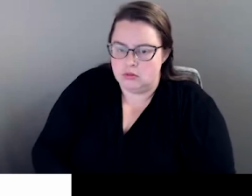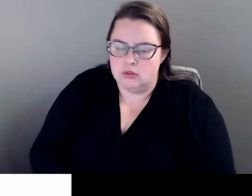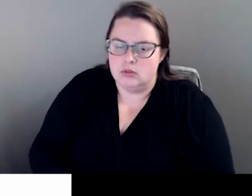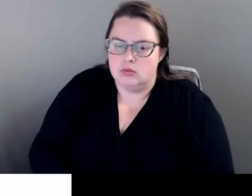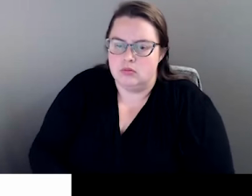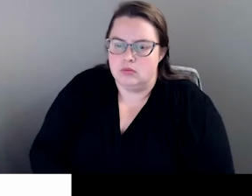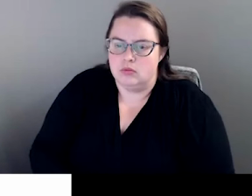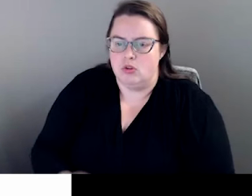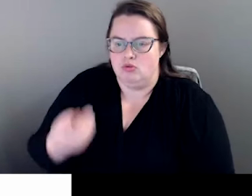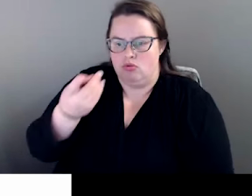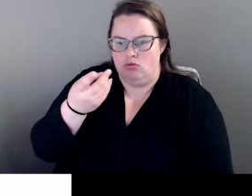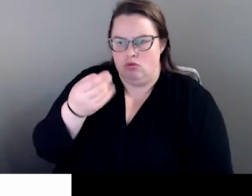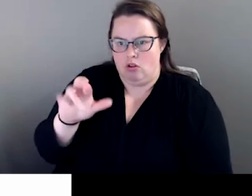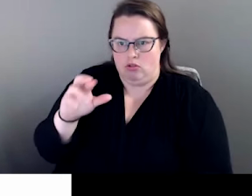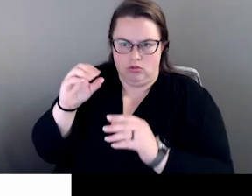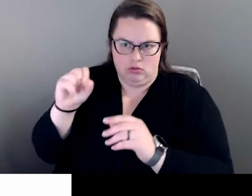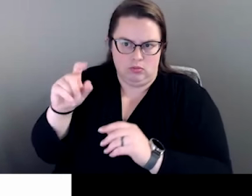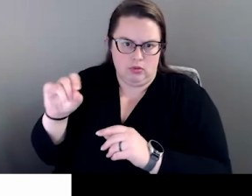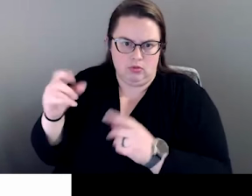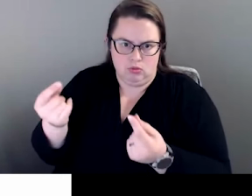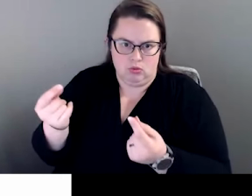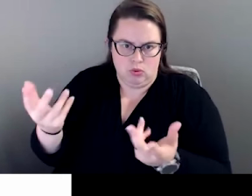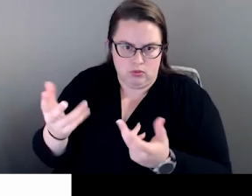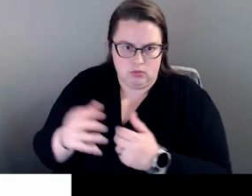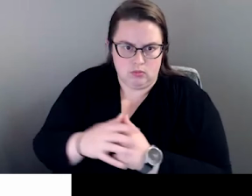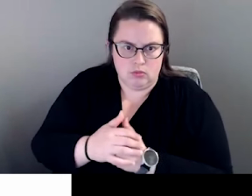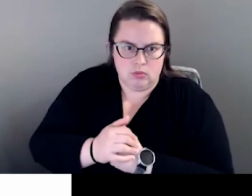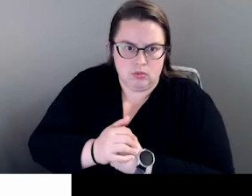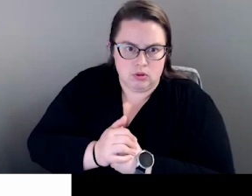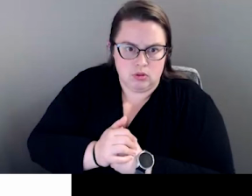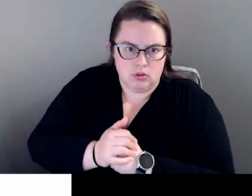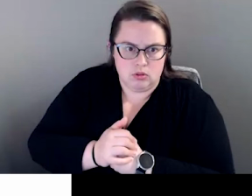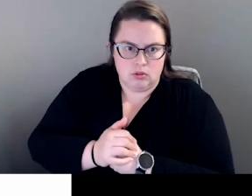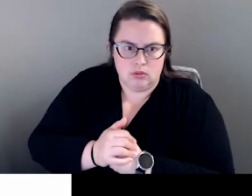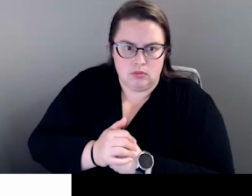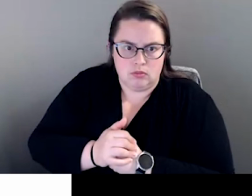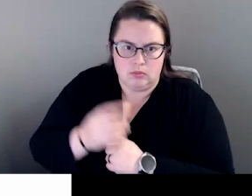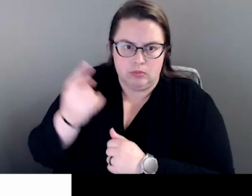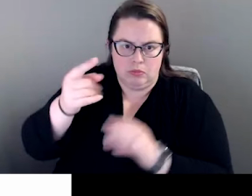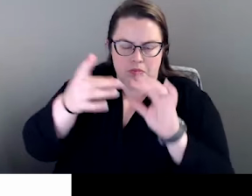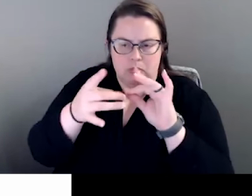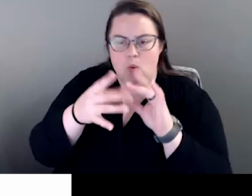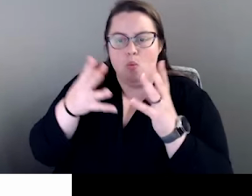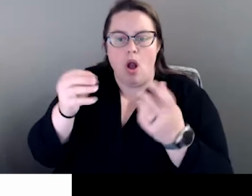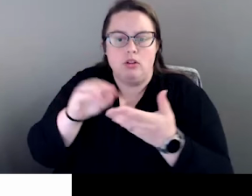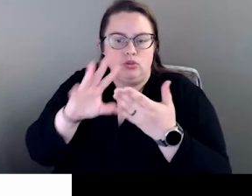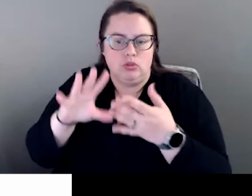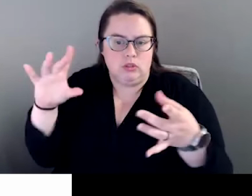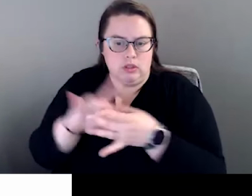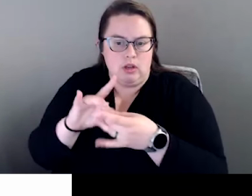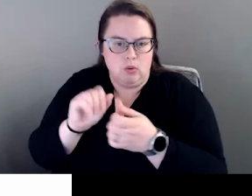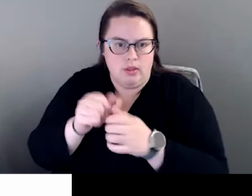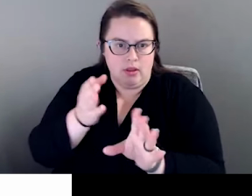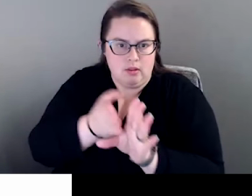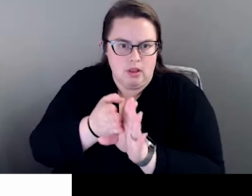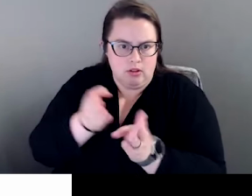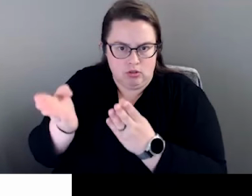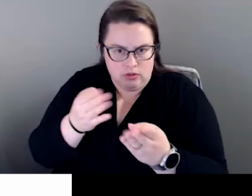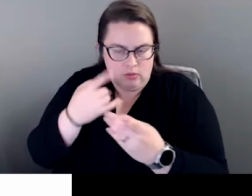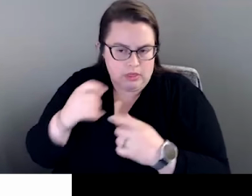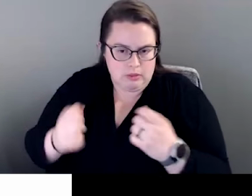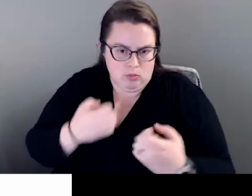should Dr. Smith do? You definitely want the student to get connected with psych services because of the emotional distress